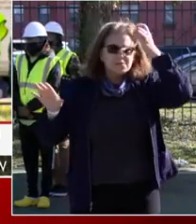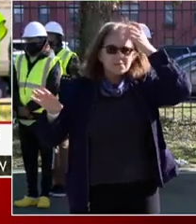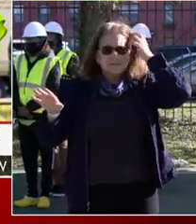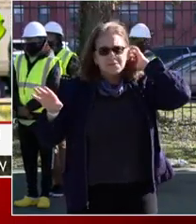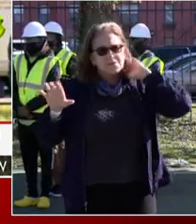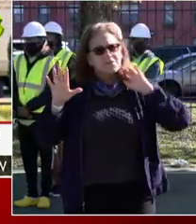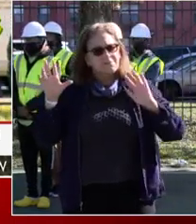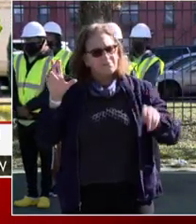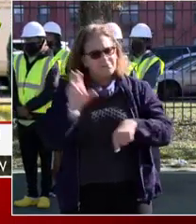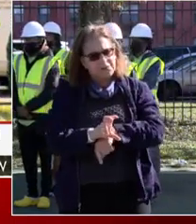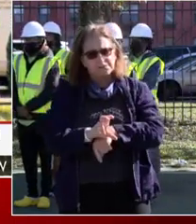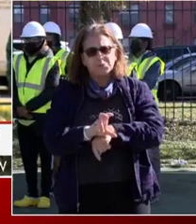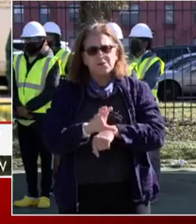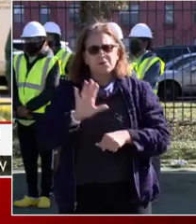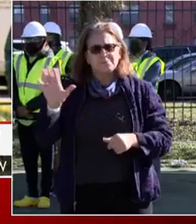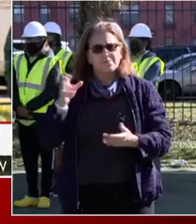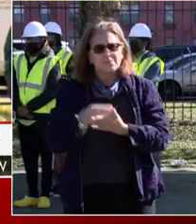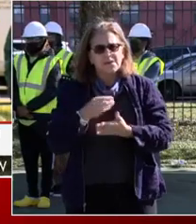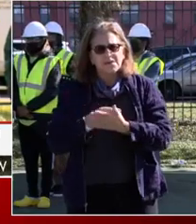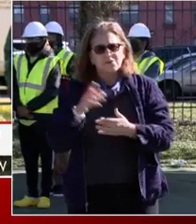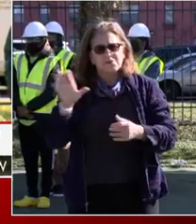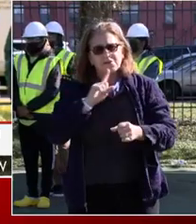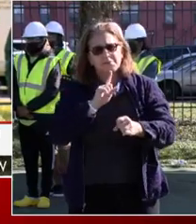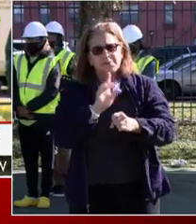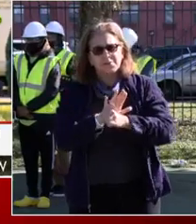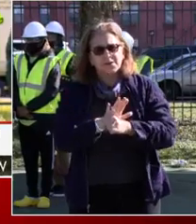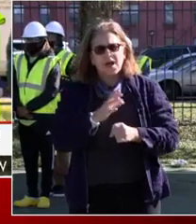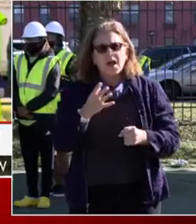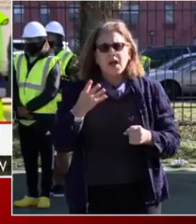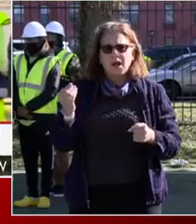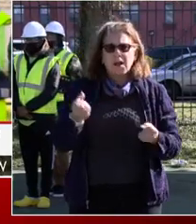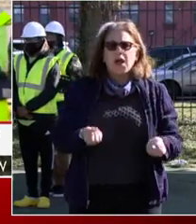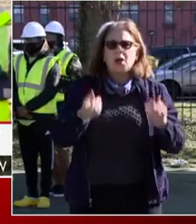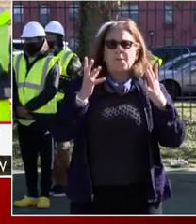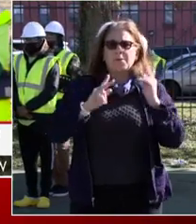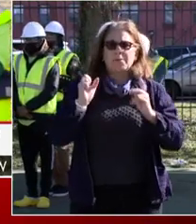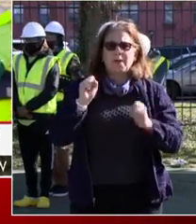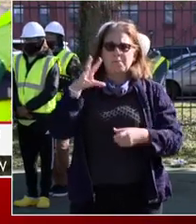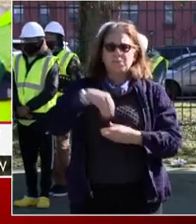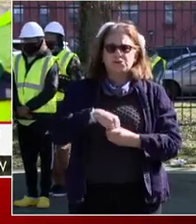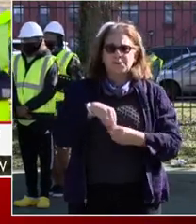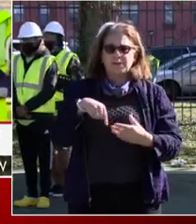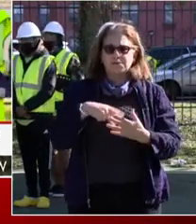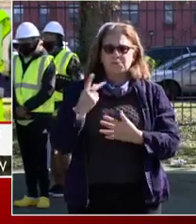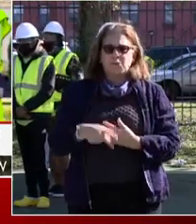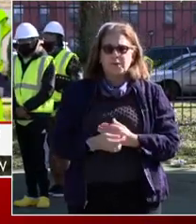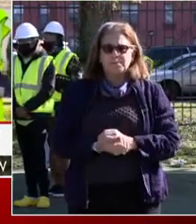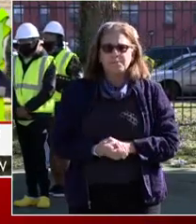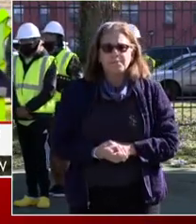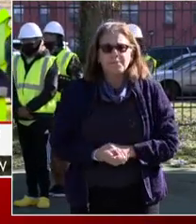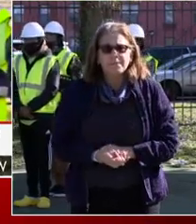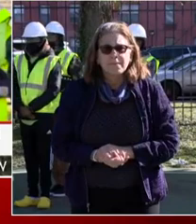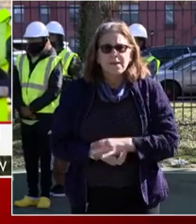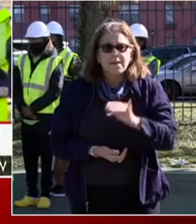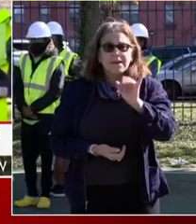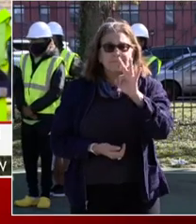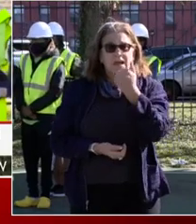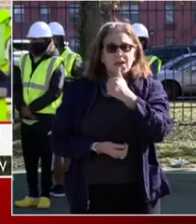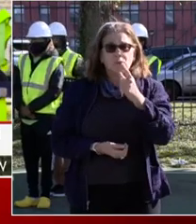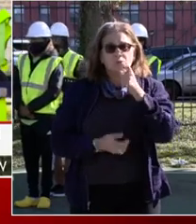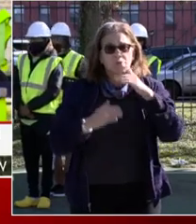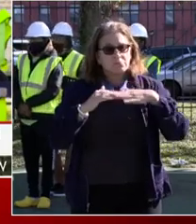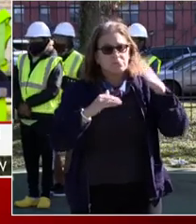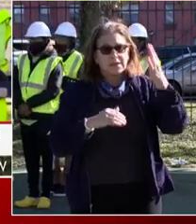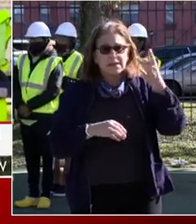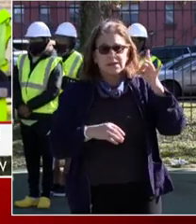of people who can participate. Any DC resident who is 18 years or older, has a high school diploma or